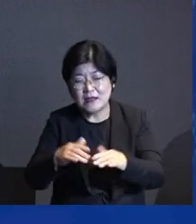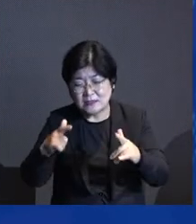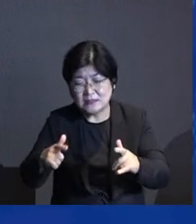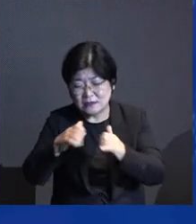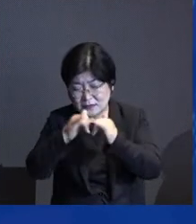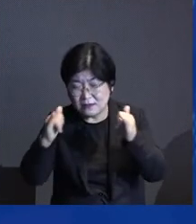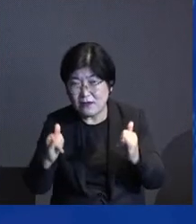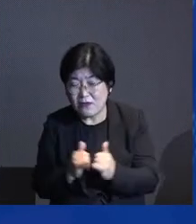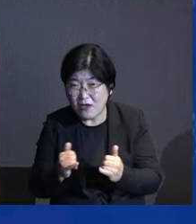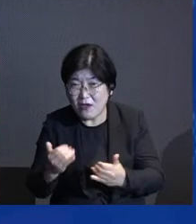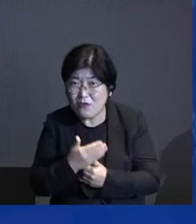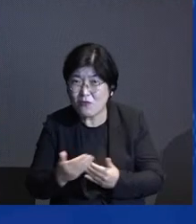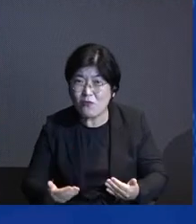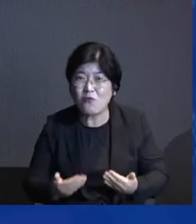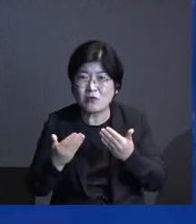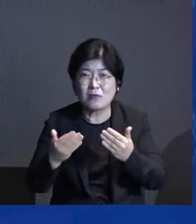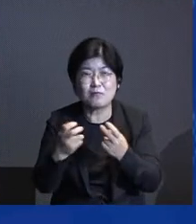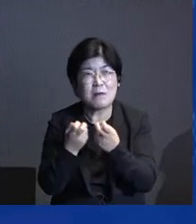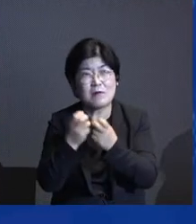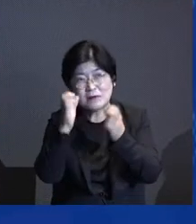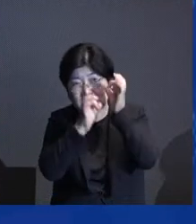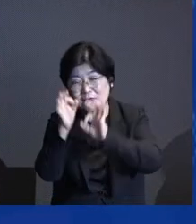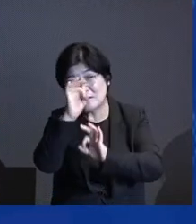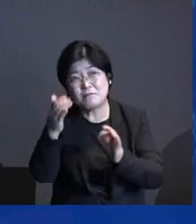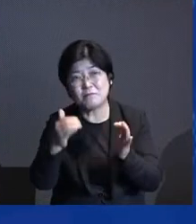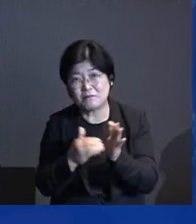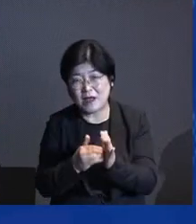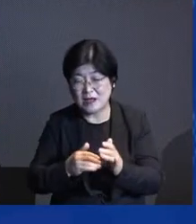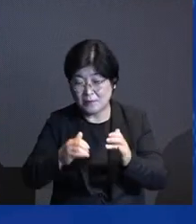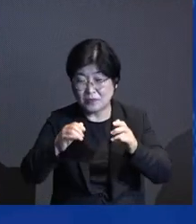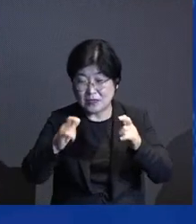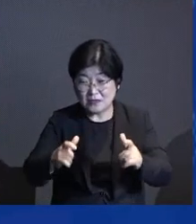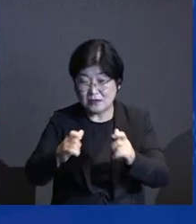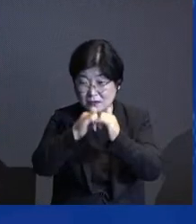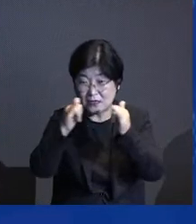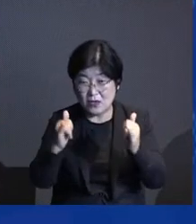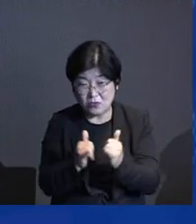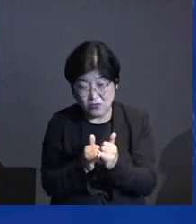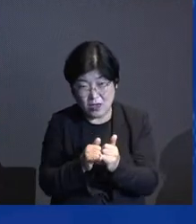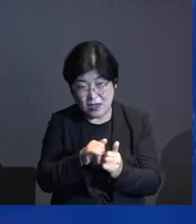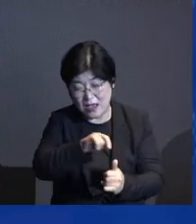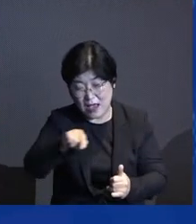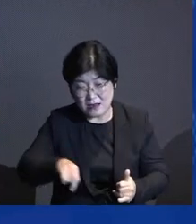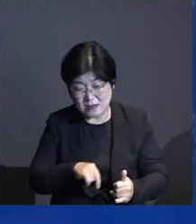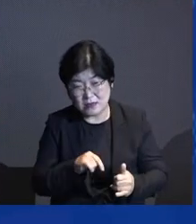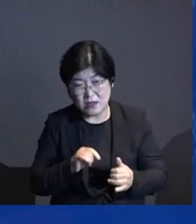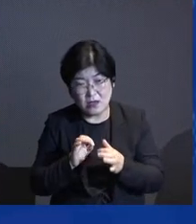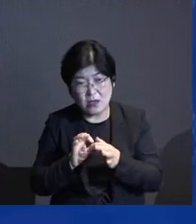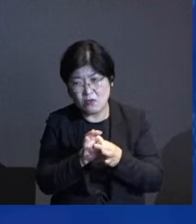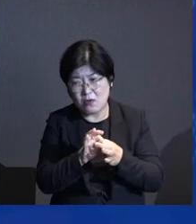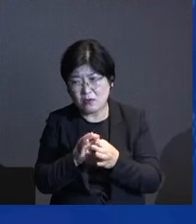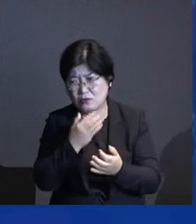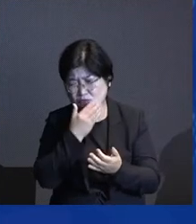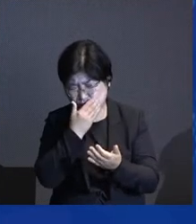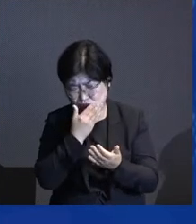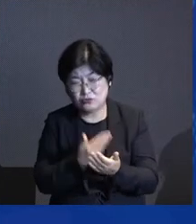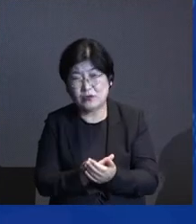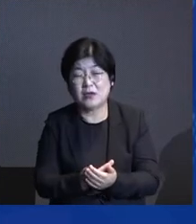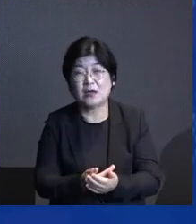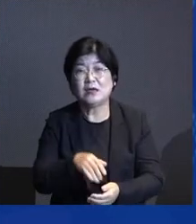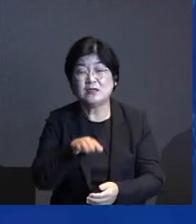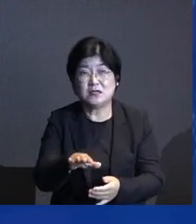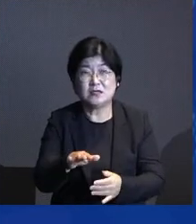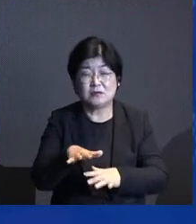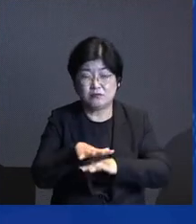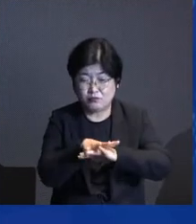Our relationships in our local communities are at the precious. Local bonds and networks give us a sense of